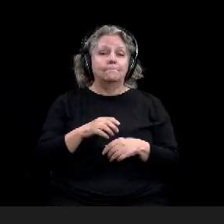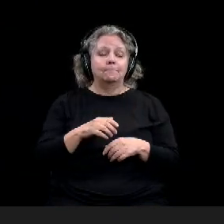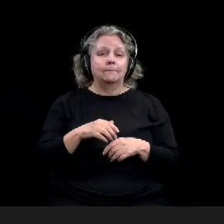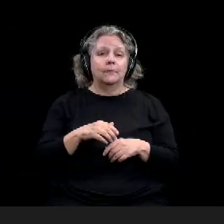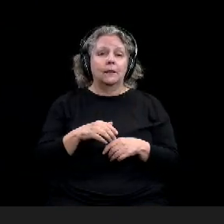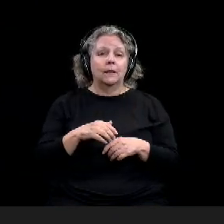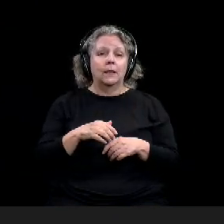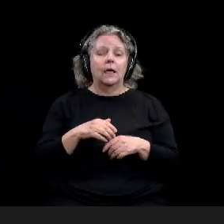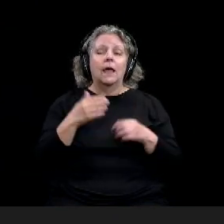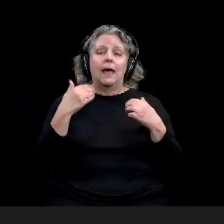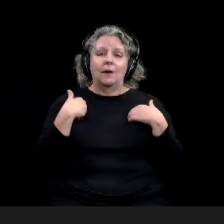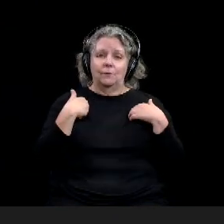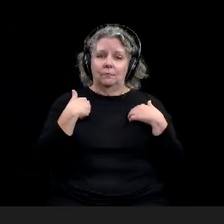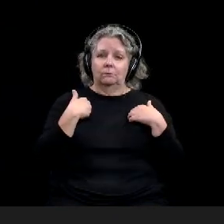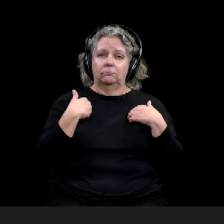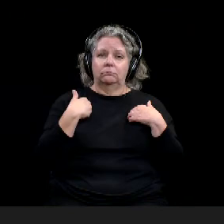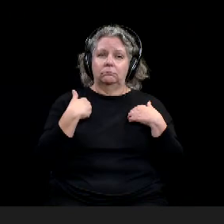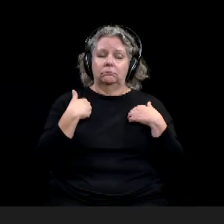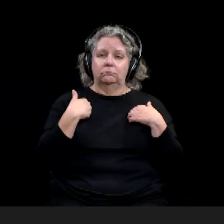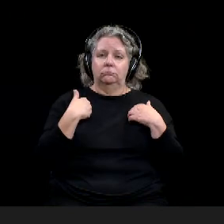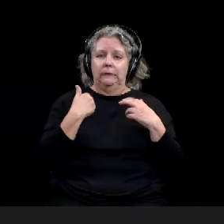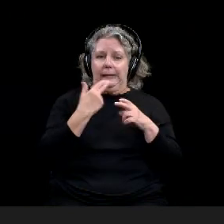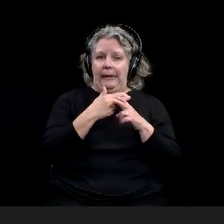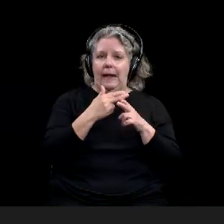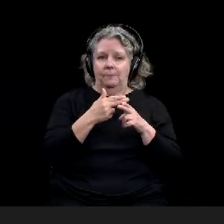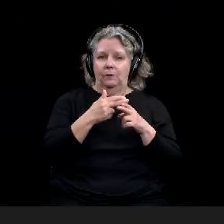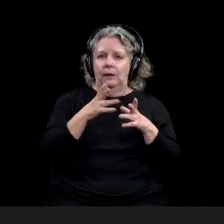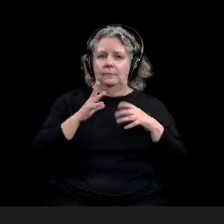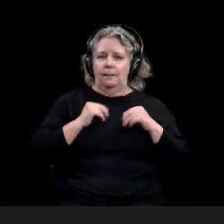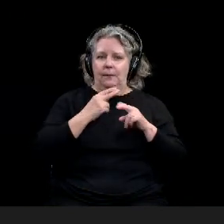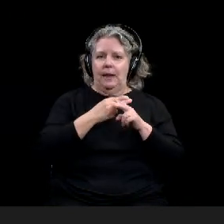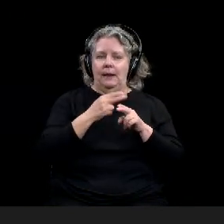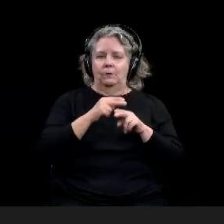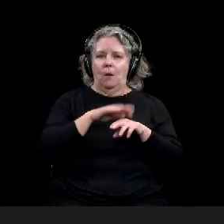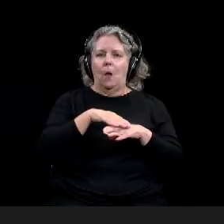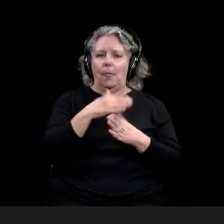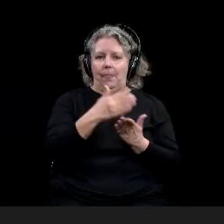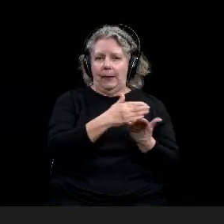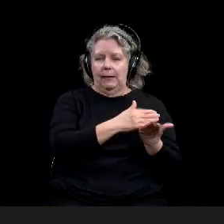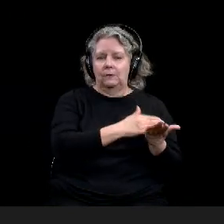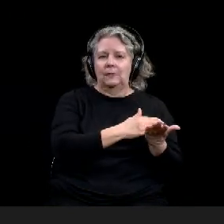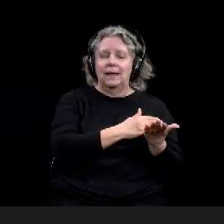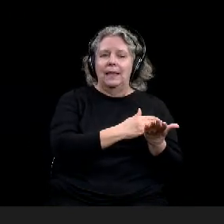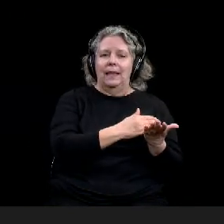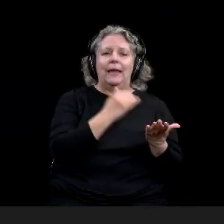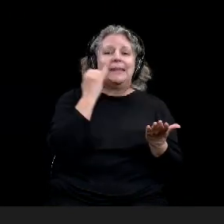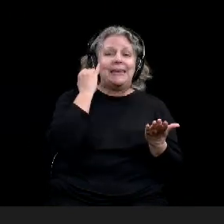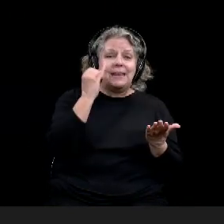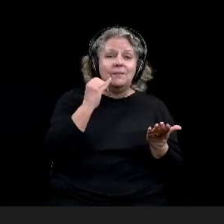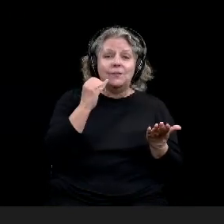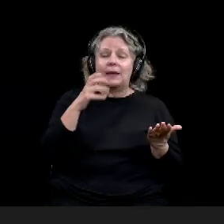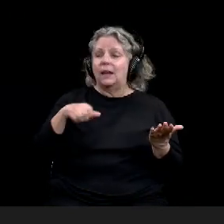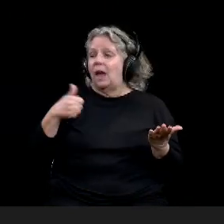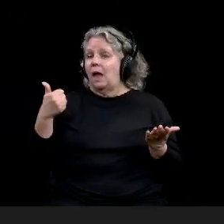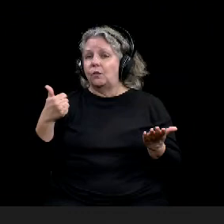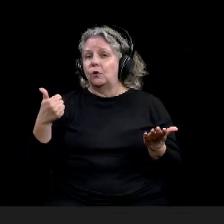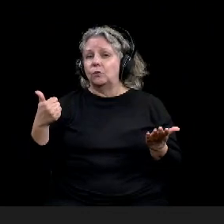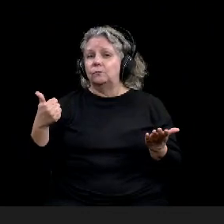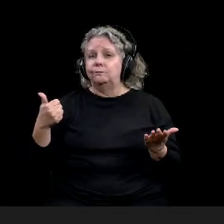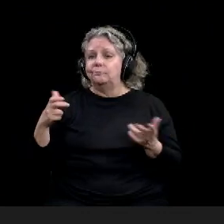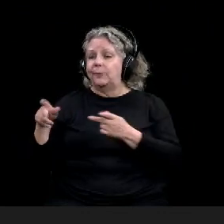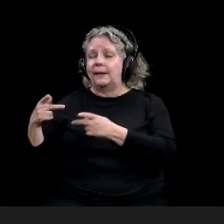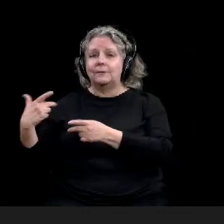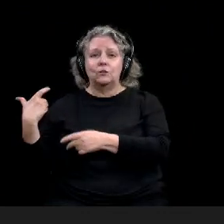it when they call and cancel if they're able to get another vaccine, but we're not denying anyone on the wait list, so we encourage people to sign up however they can.